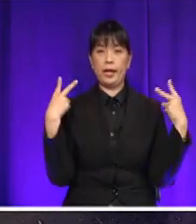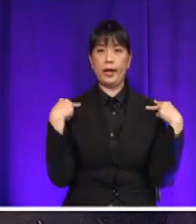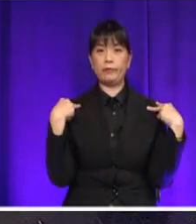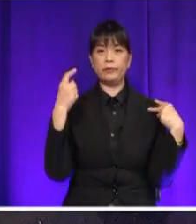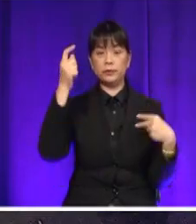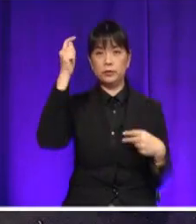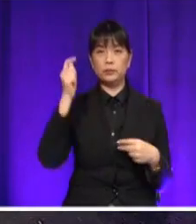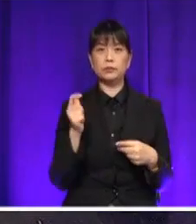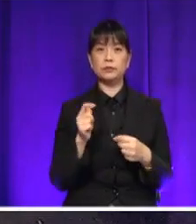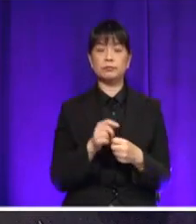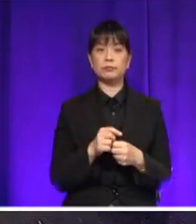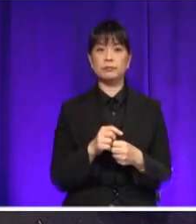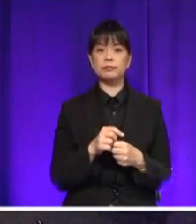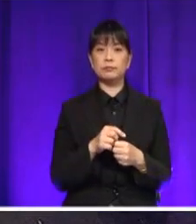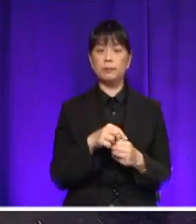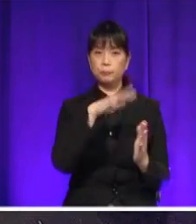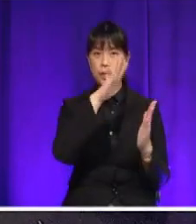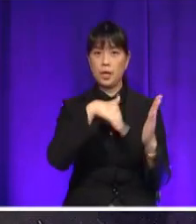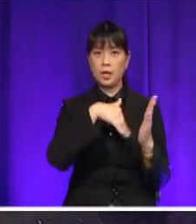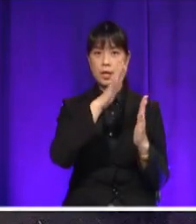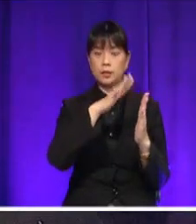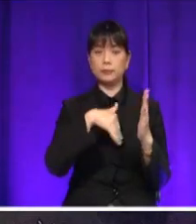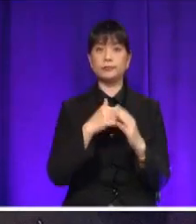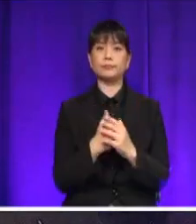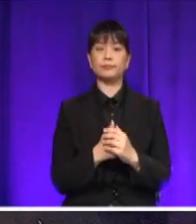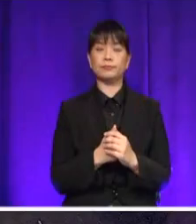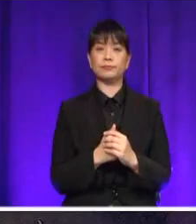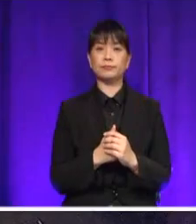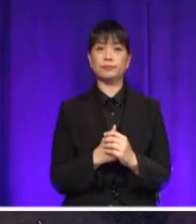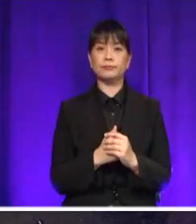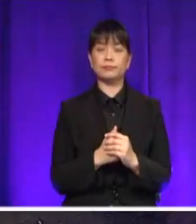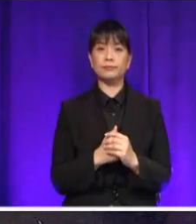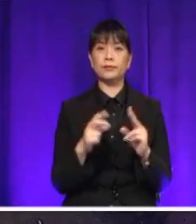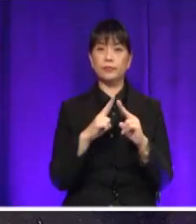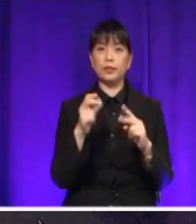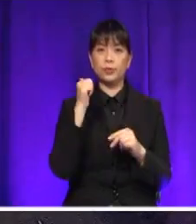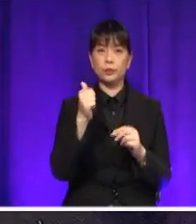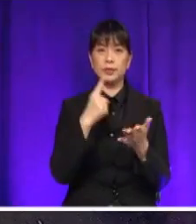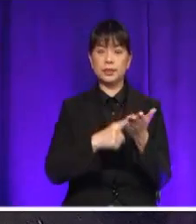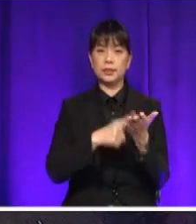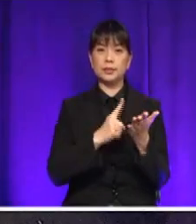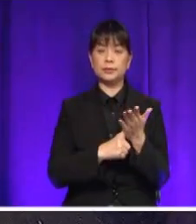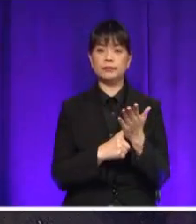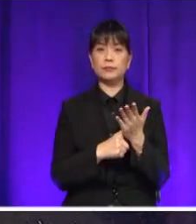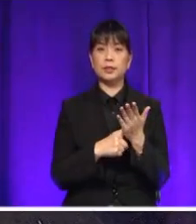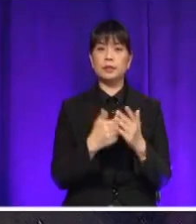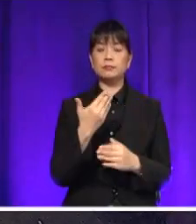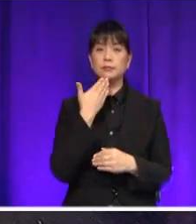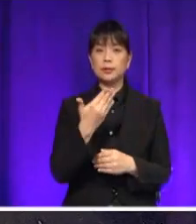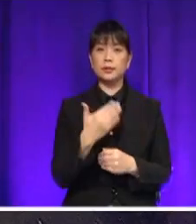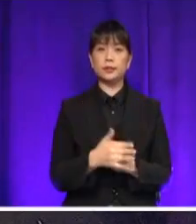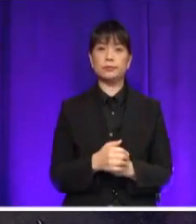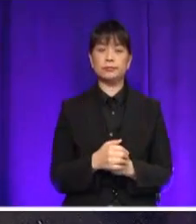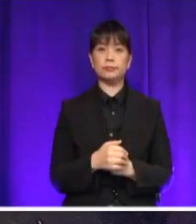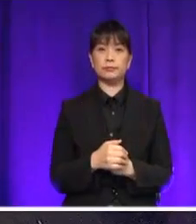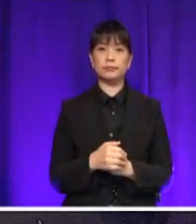in gold from top to toe. Okay. Well done, guys. That's a very good discussion. Thank you so much, everybody. Good job, all